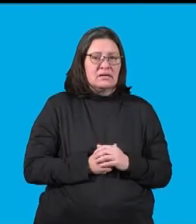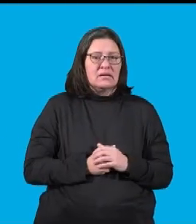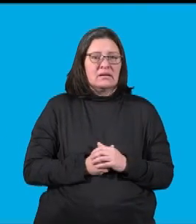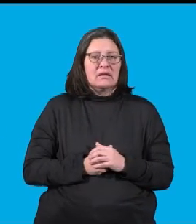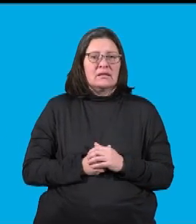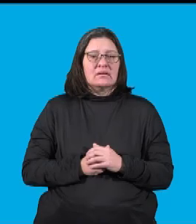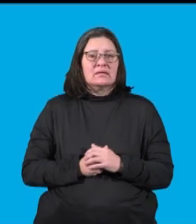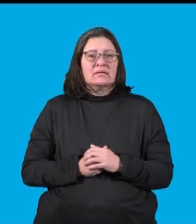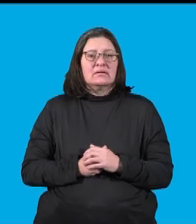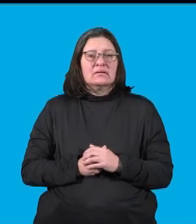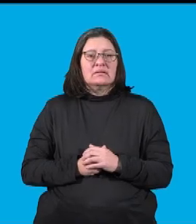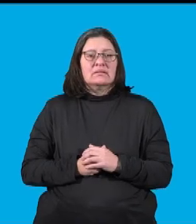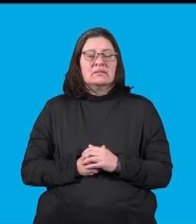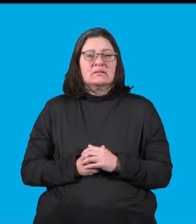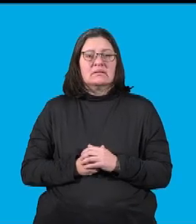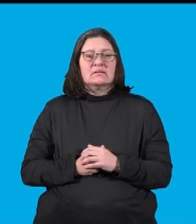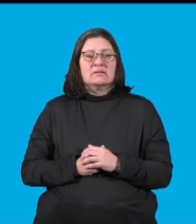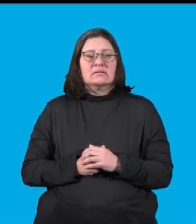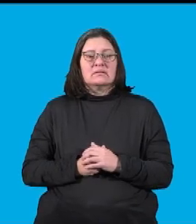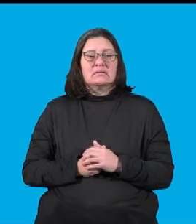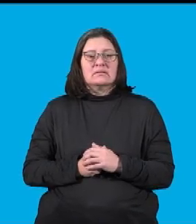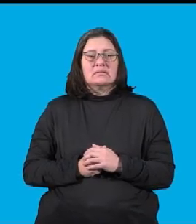out of space, so let's just neaten this up a little bit.